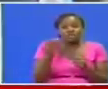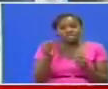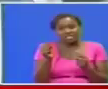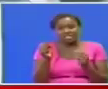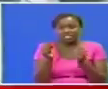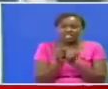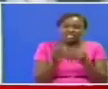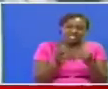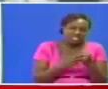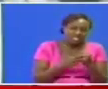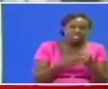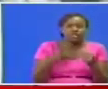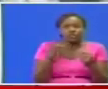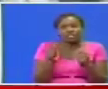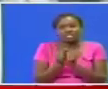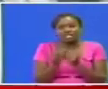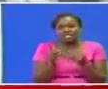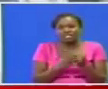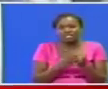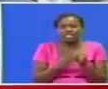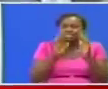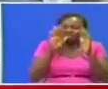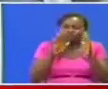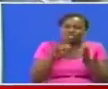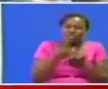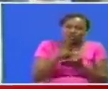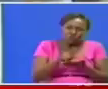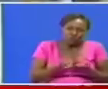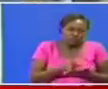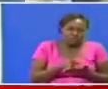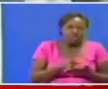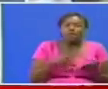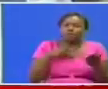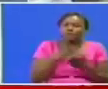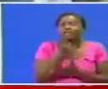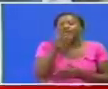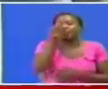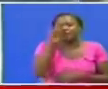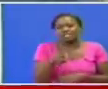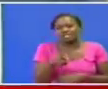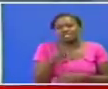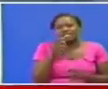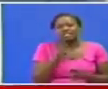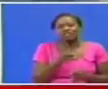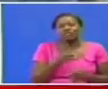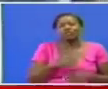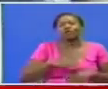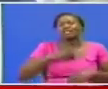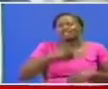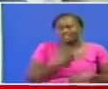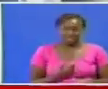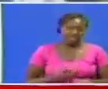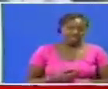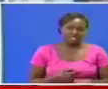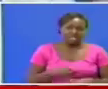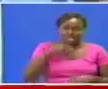2018-2019, will be the crunch year. So many loans becoming due and payable. So if you're fed up with a government that